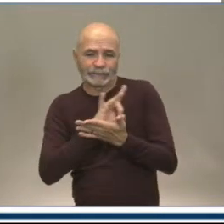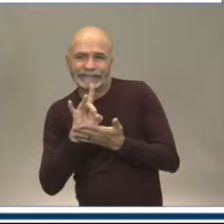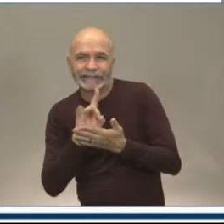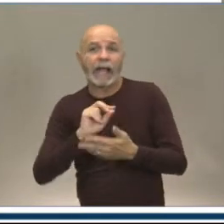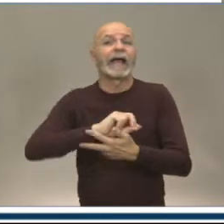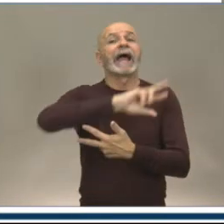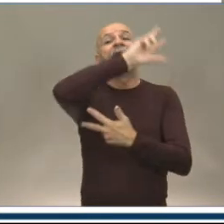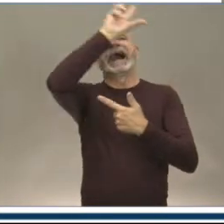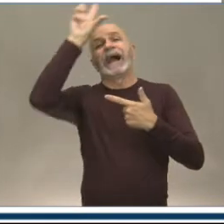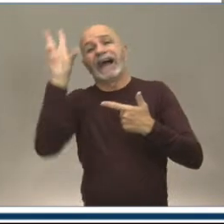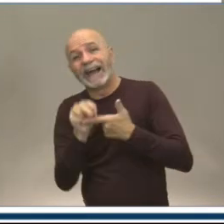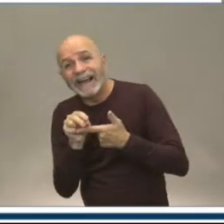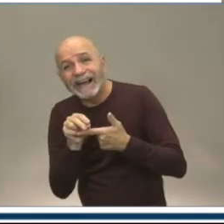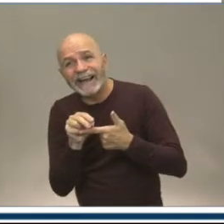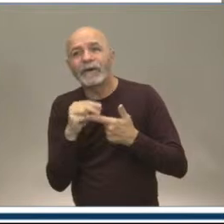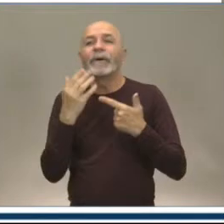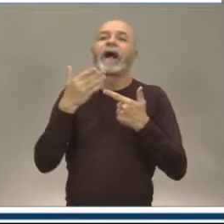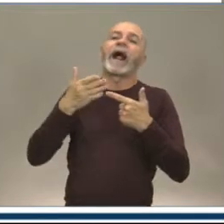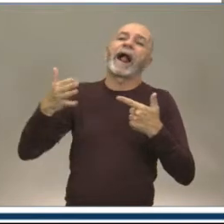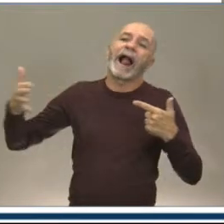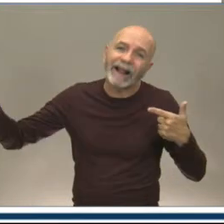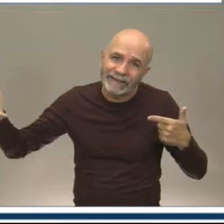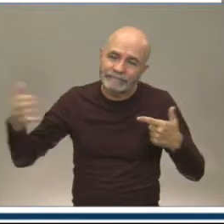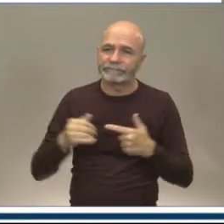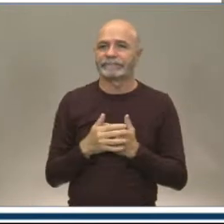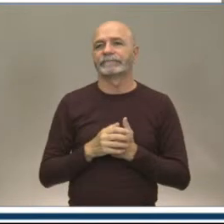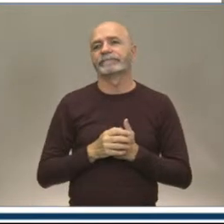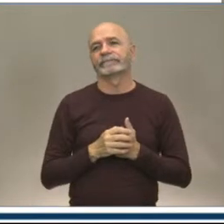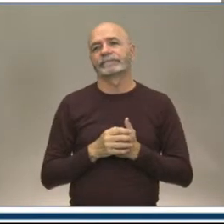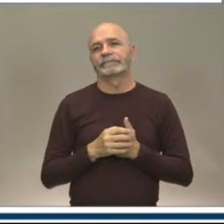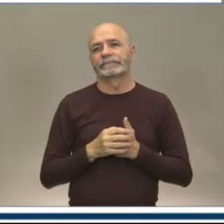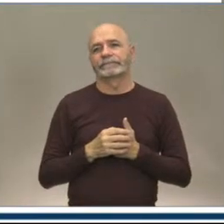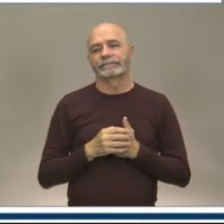dose, and an 8-week interval, then their second dose.